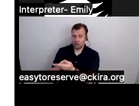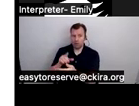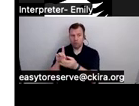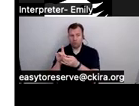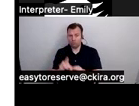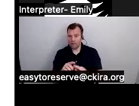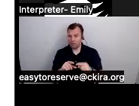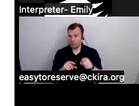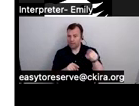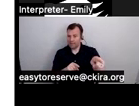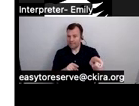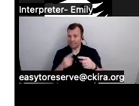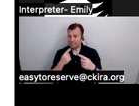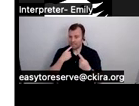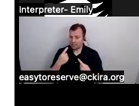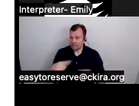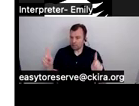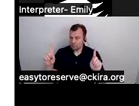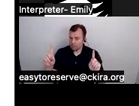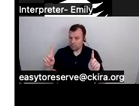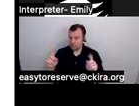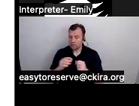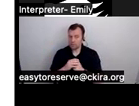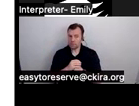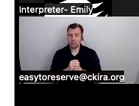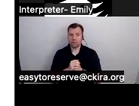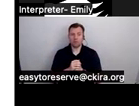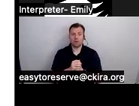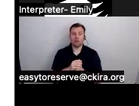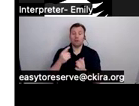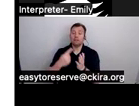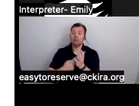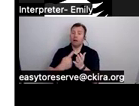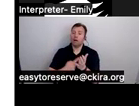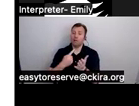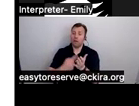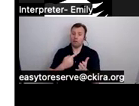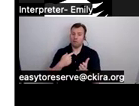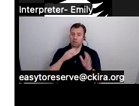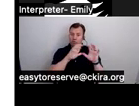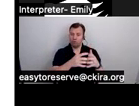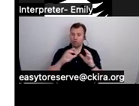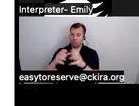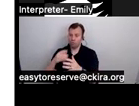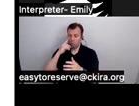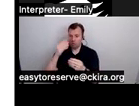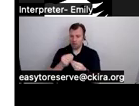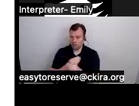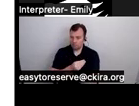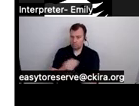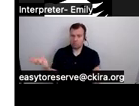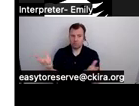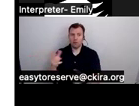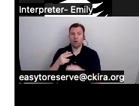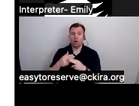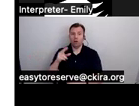announcement. But some of the times institutes will issue a focused Notice of Funding Opportunity, or